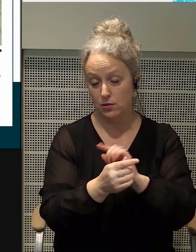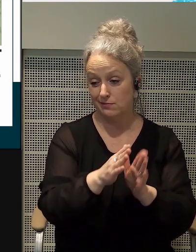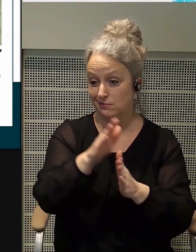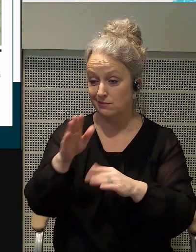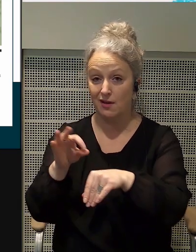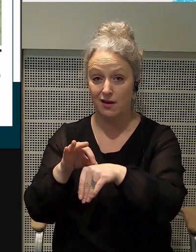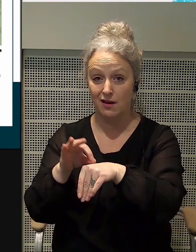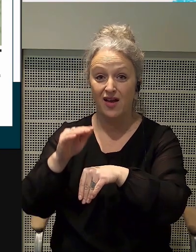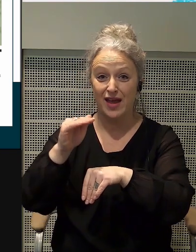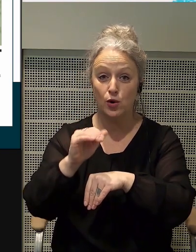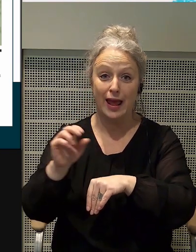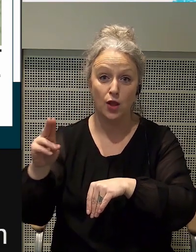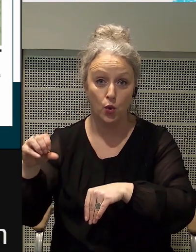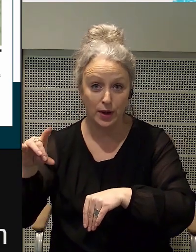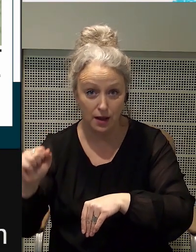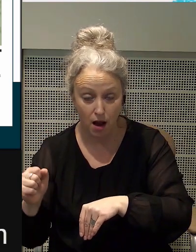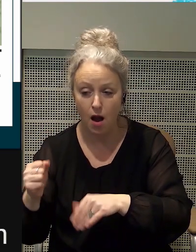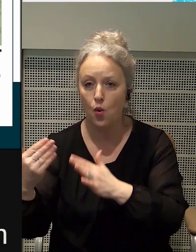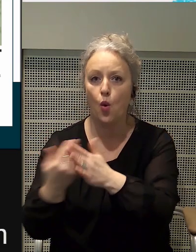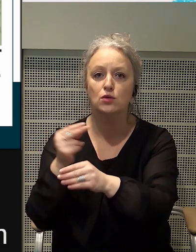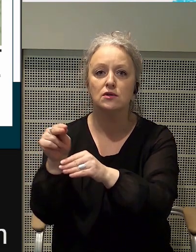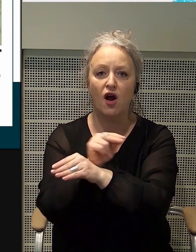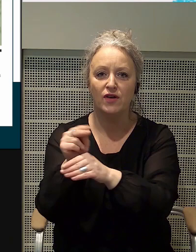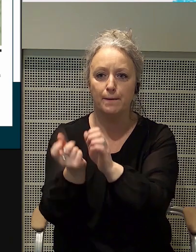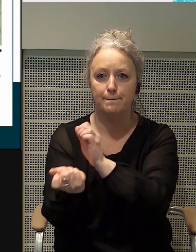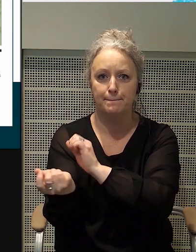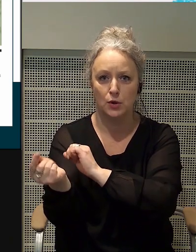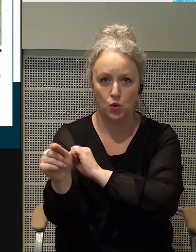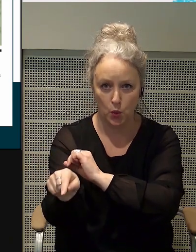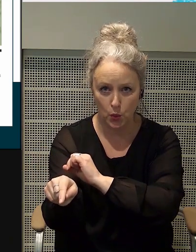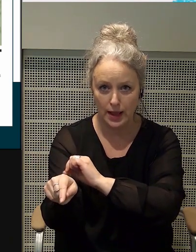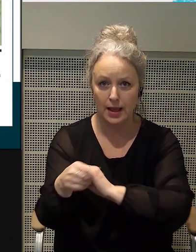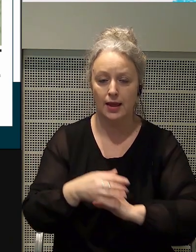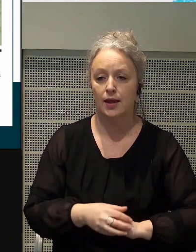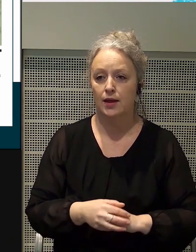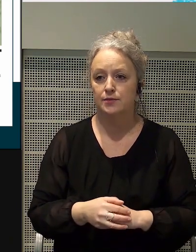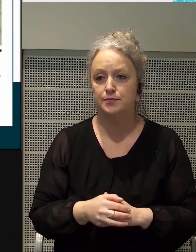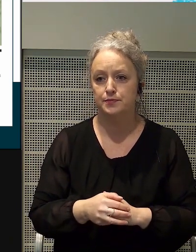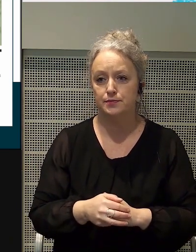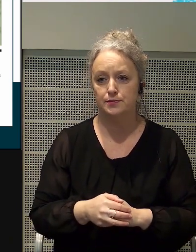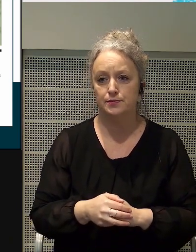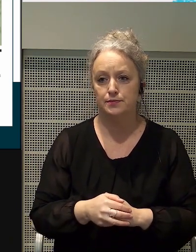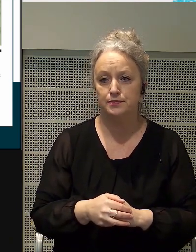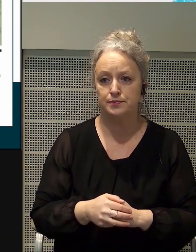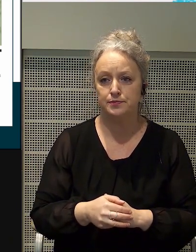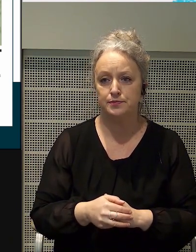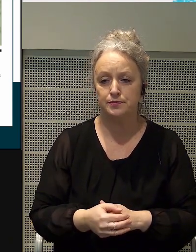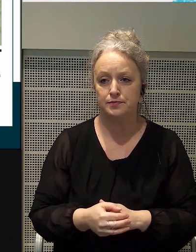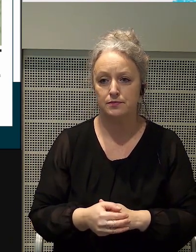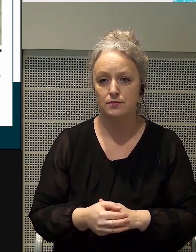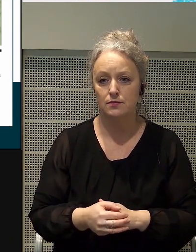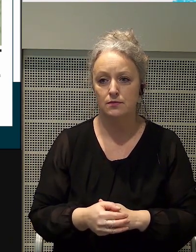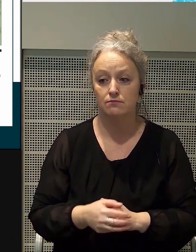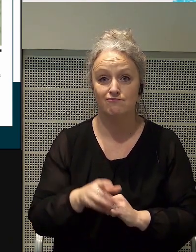therapy. The enzyme in PKU is deficient, and sapropterin does stabilize the enzyme, which made that patients could